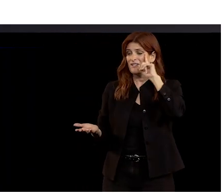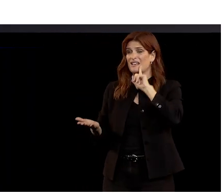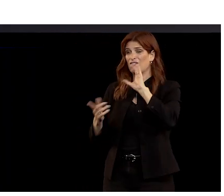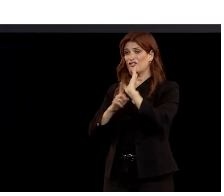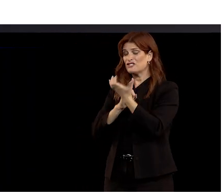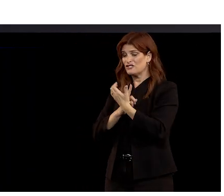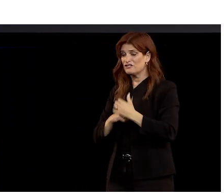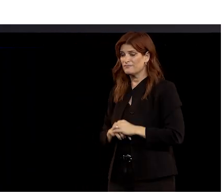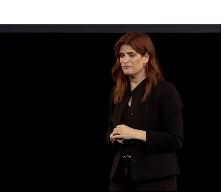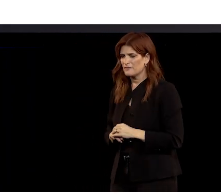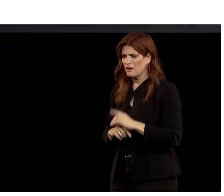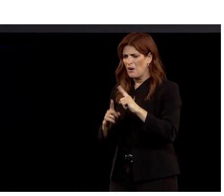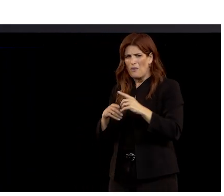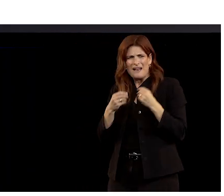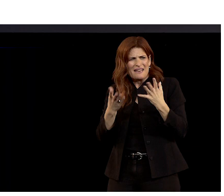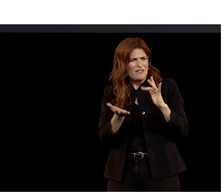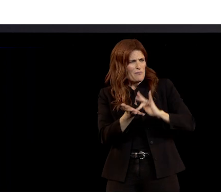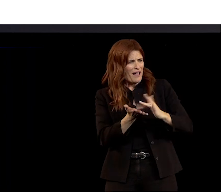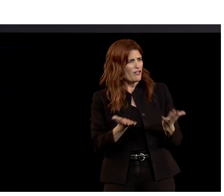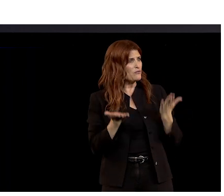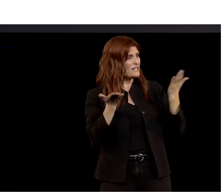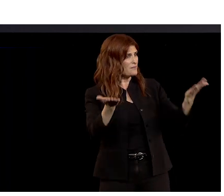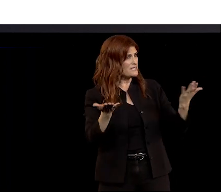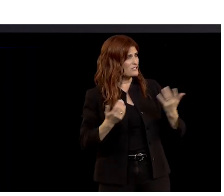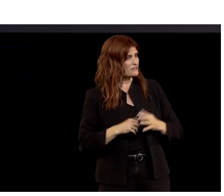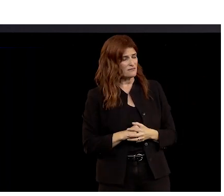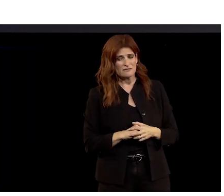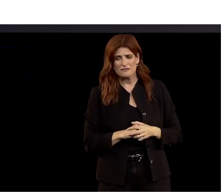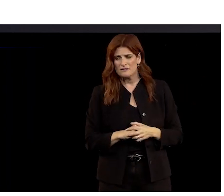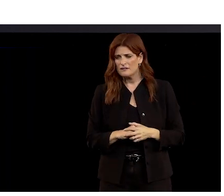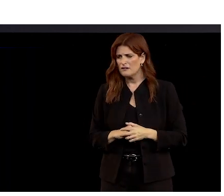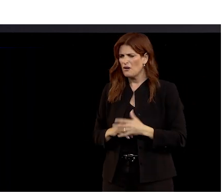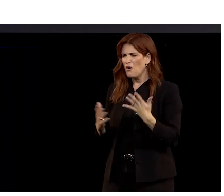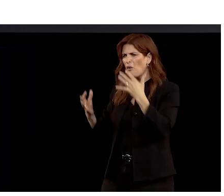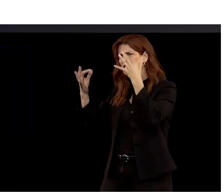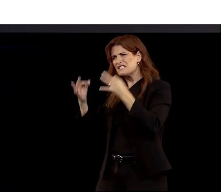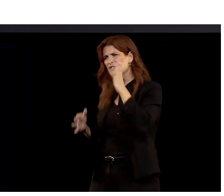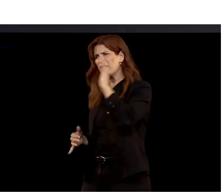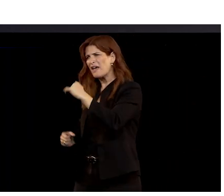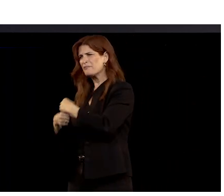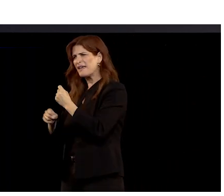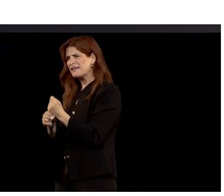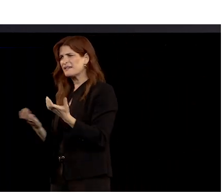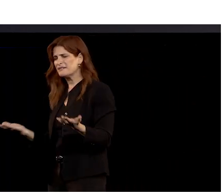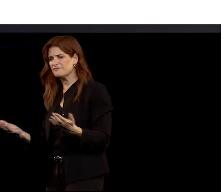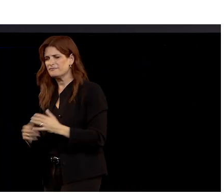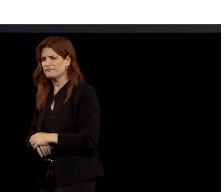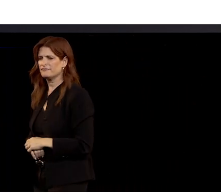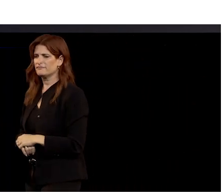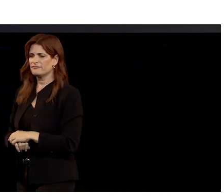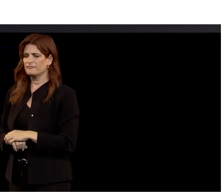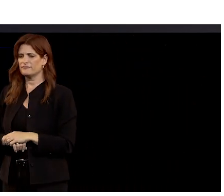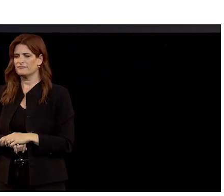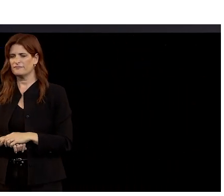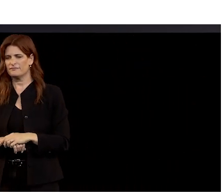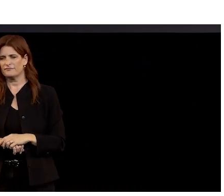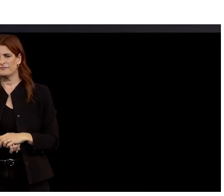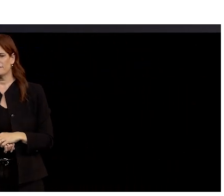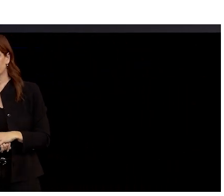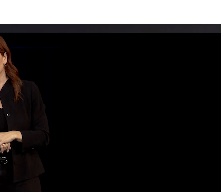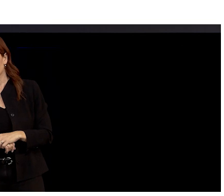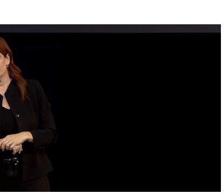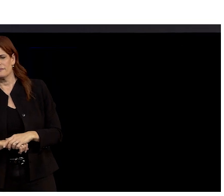move on to my next slide, the greatest irony. A multi-billion-dollar industry promotes sign language for